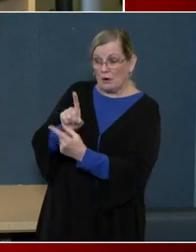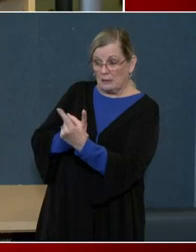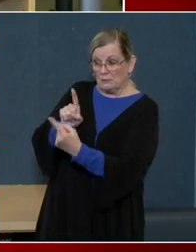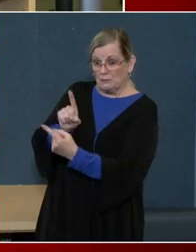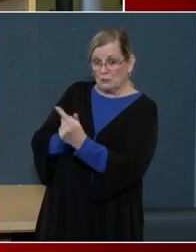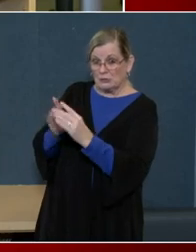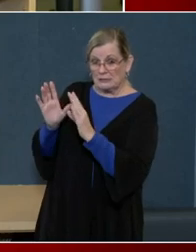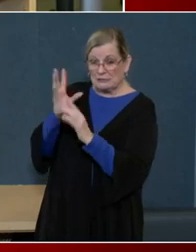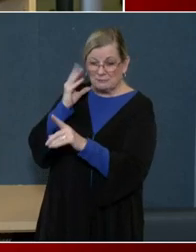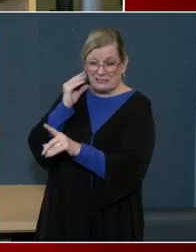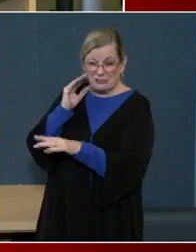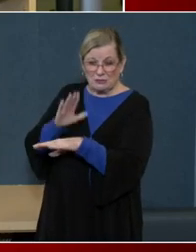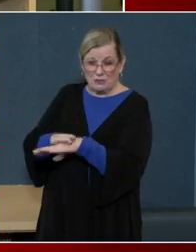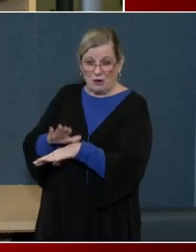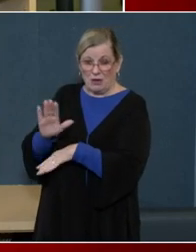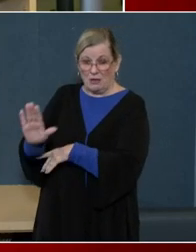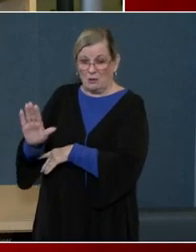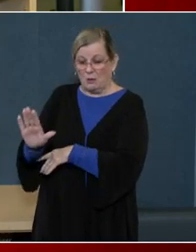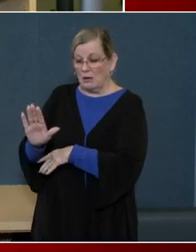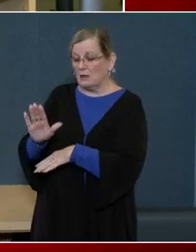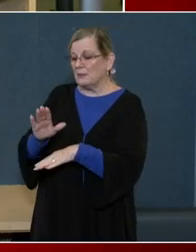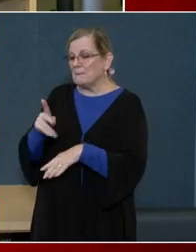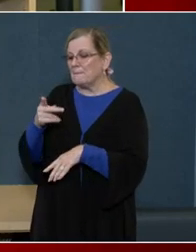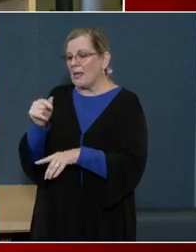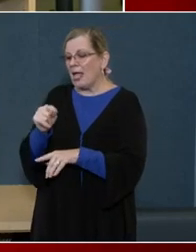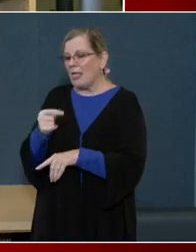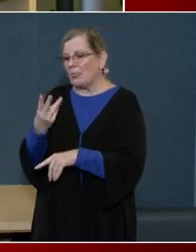pathways that they're pursuing.